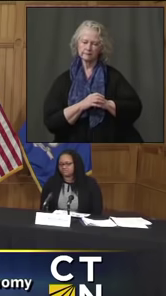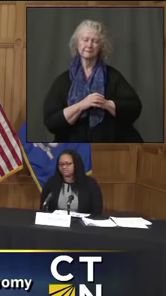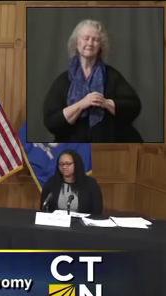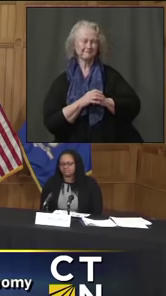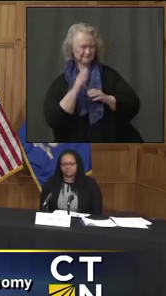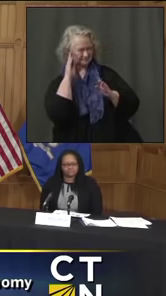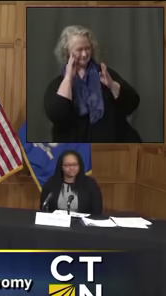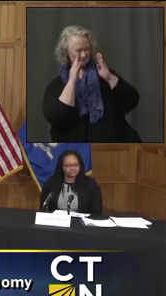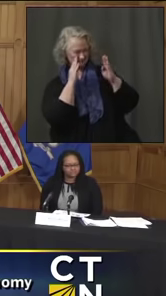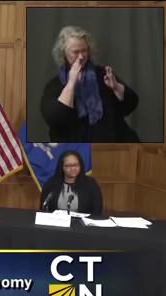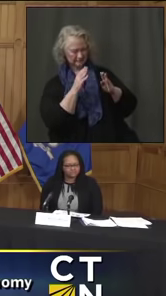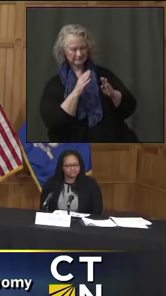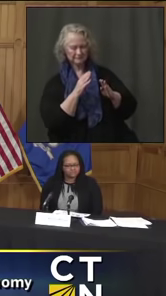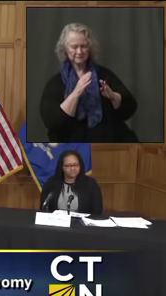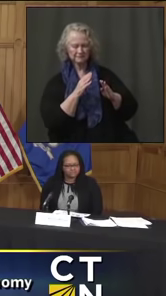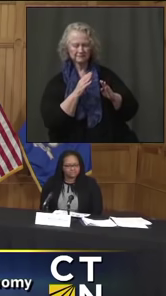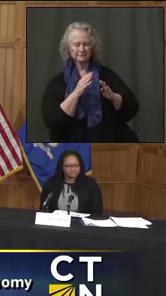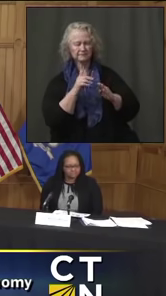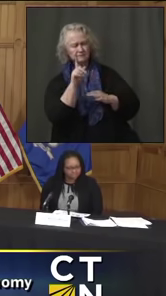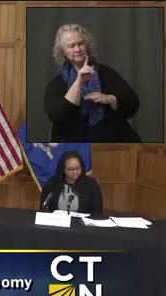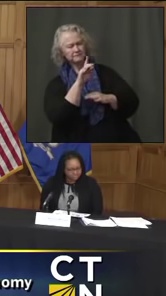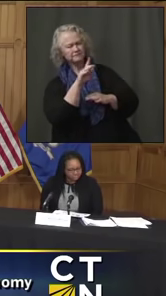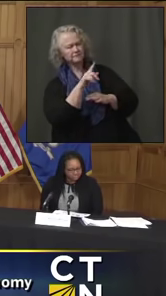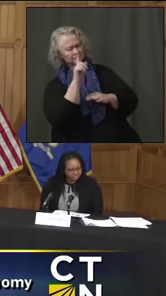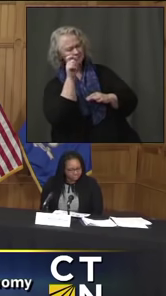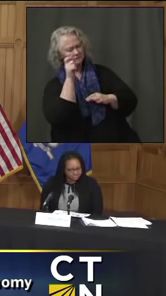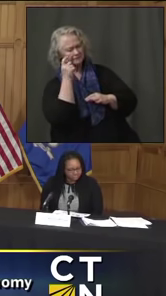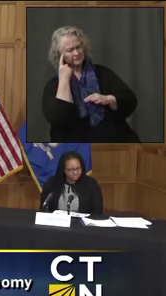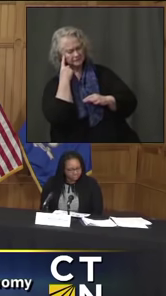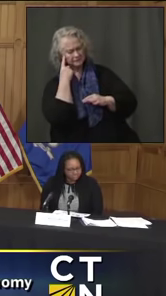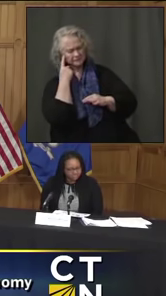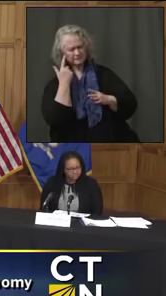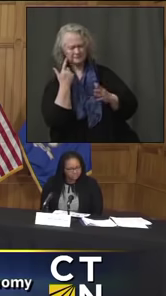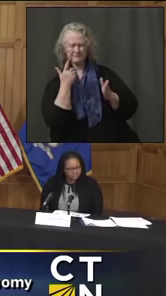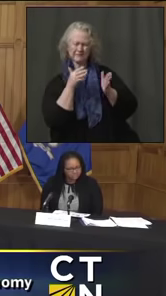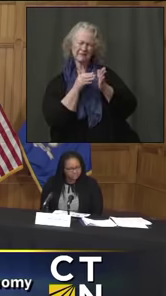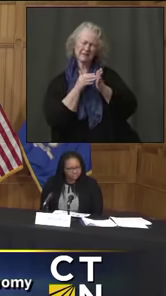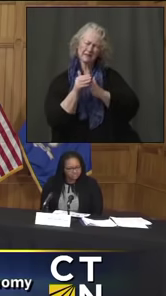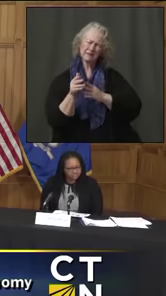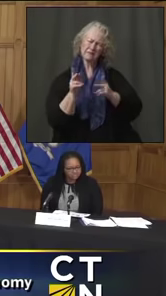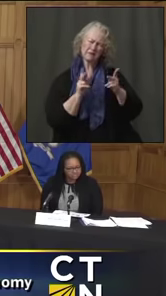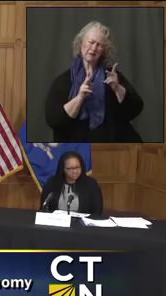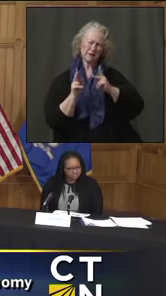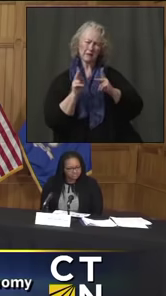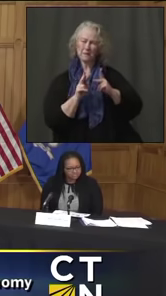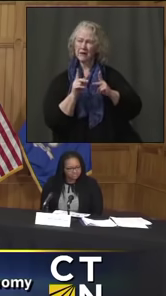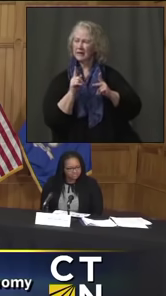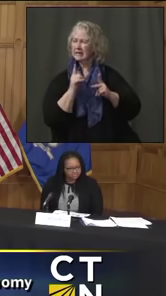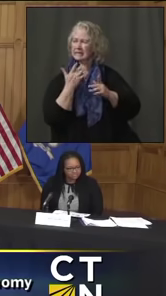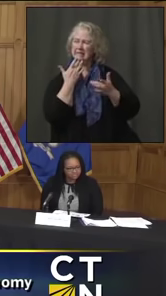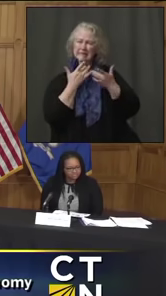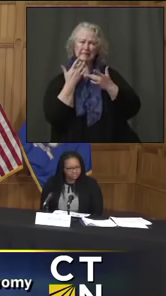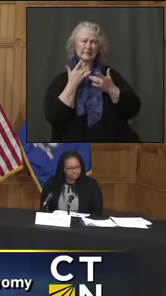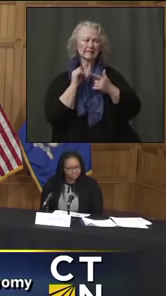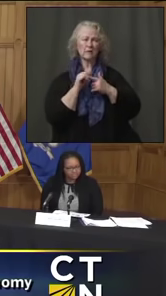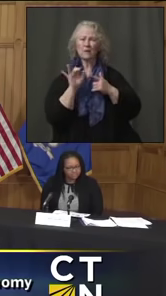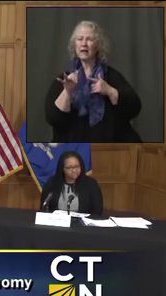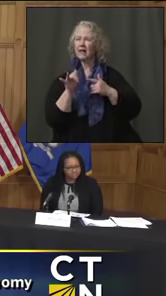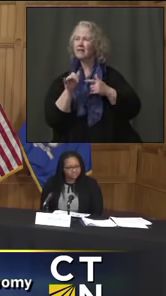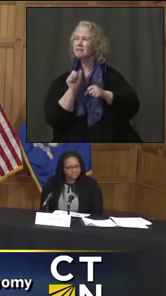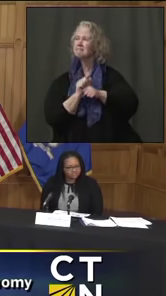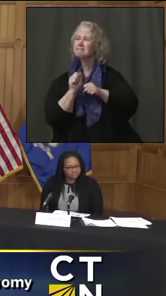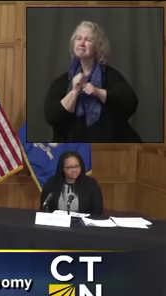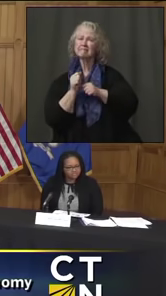Hi, everyone. Governor Lamont, there are thousands of people concerned by the unemployment rate at this moment and unsure if they will